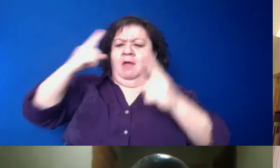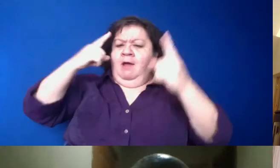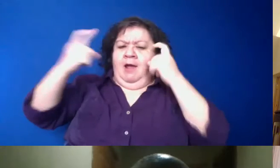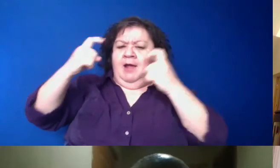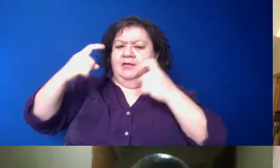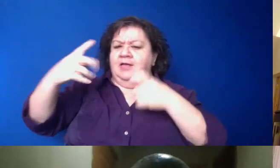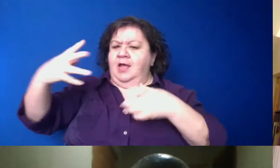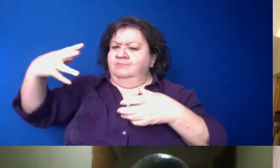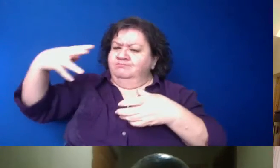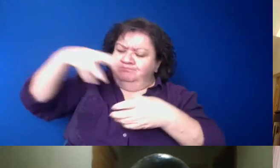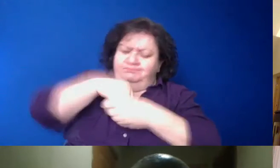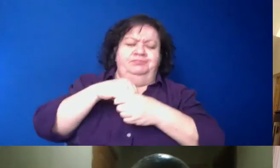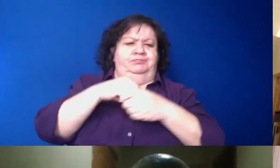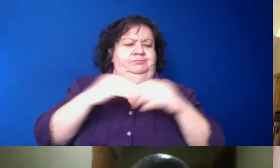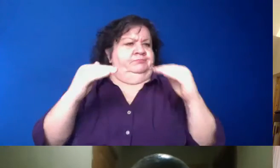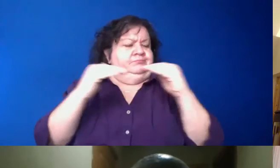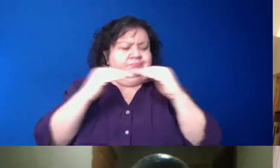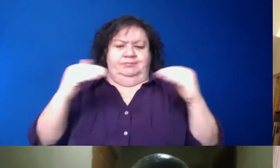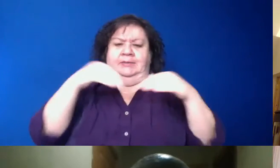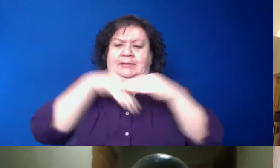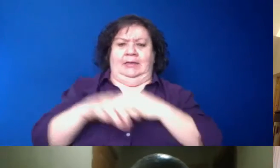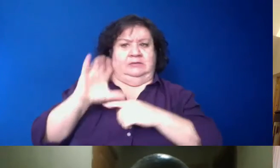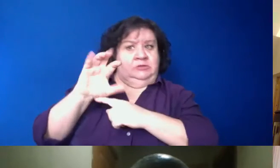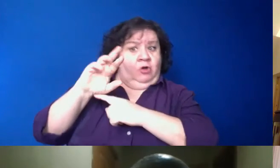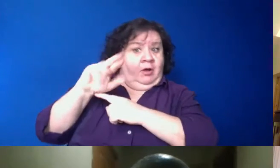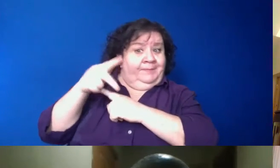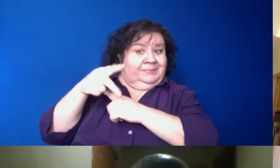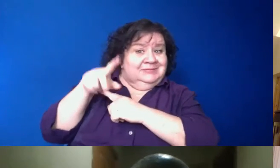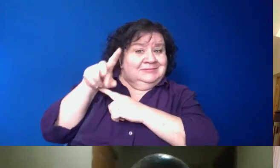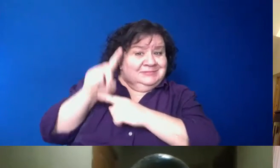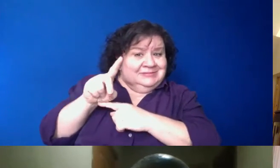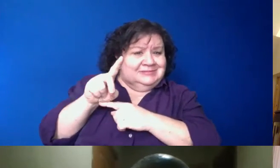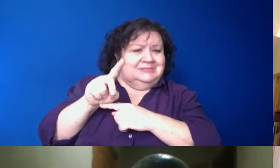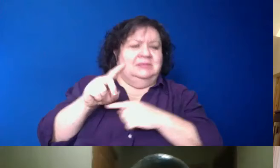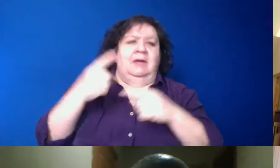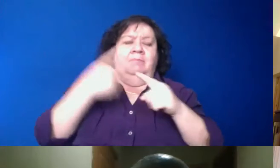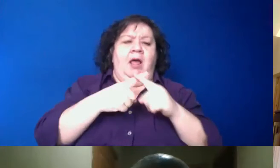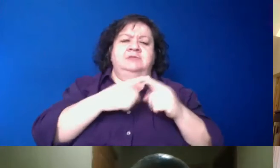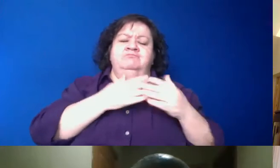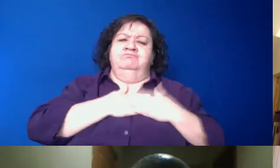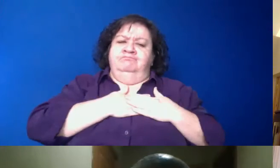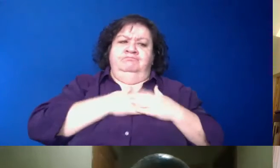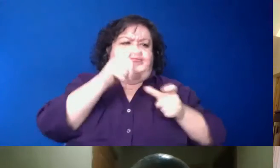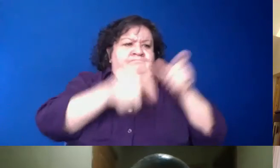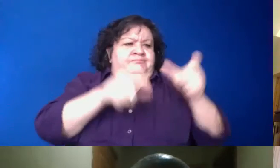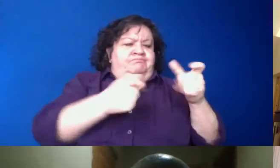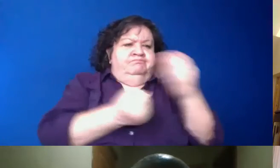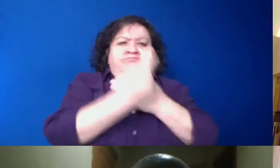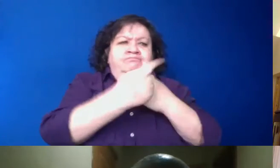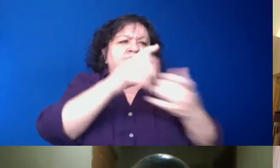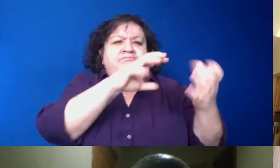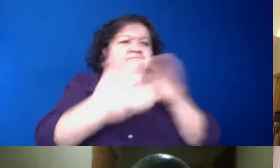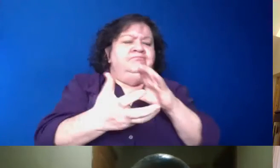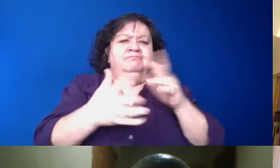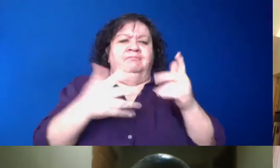pretty obvious. Obviously, COVID is one of them. May I, in passing, commend highly the work of the Disability